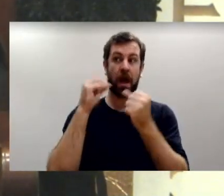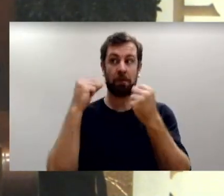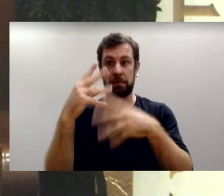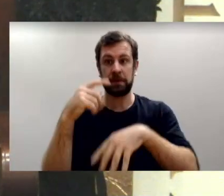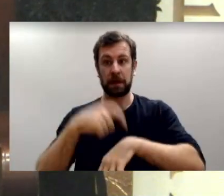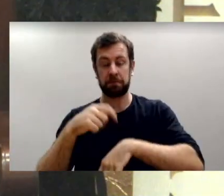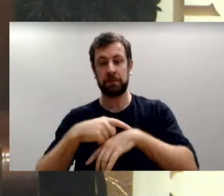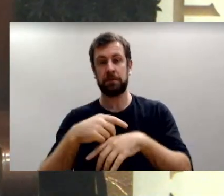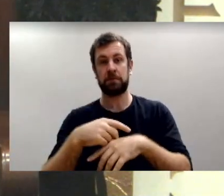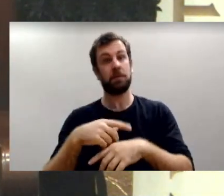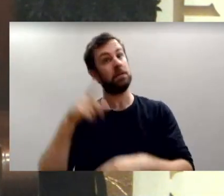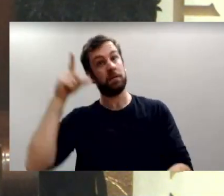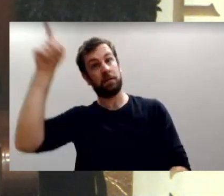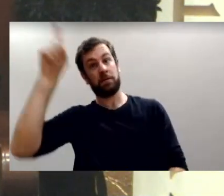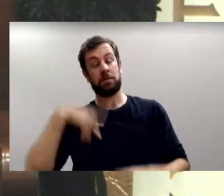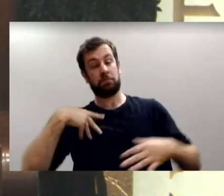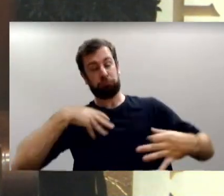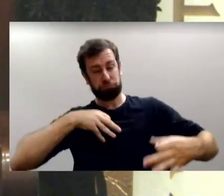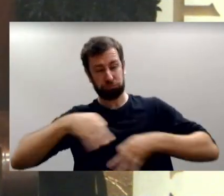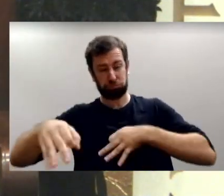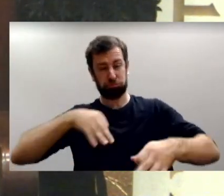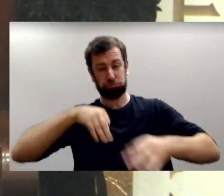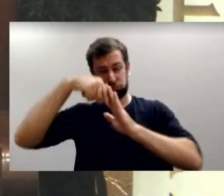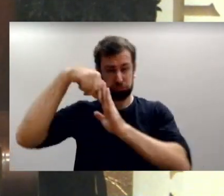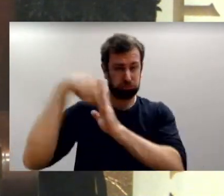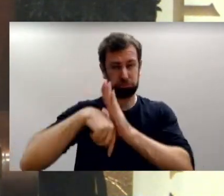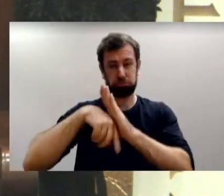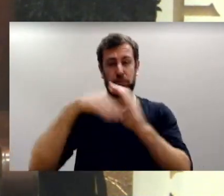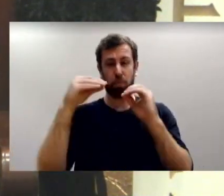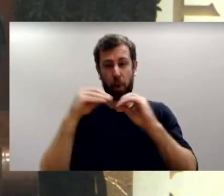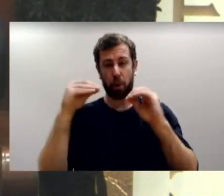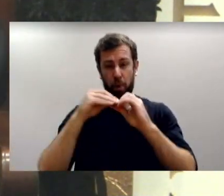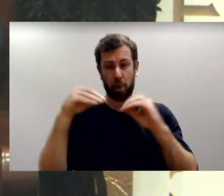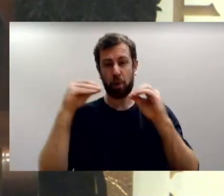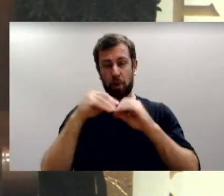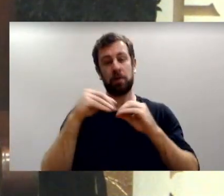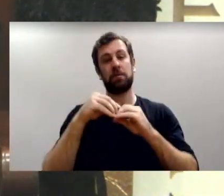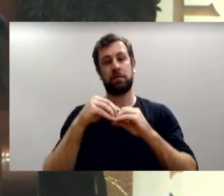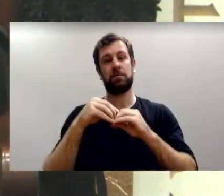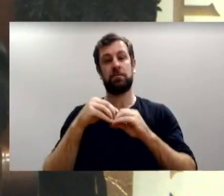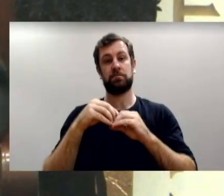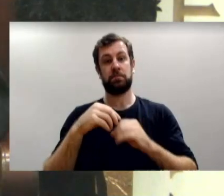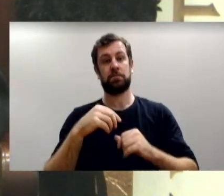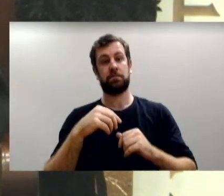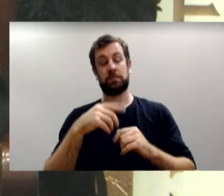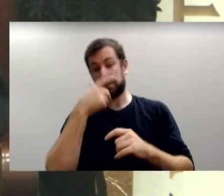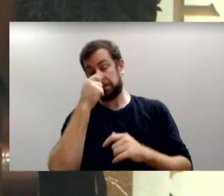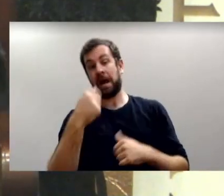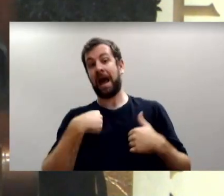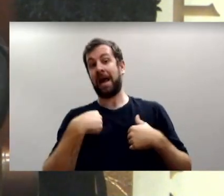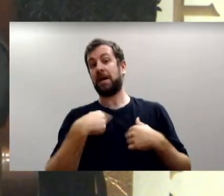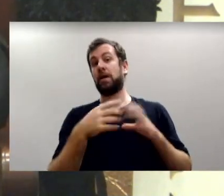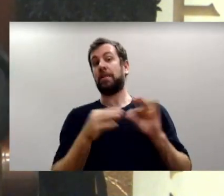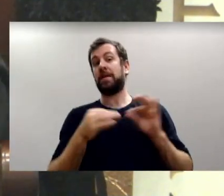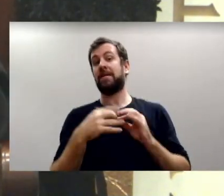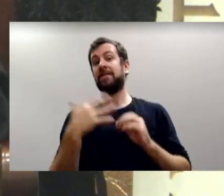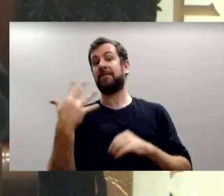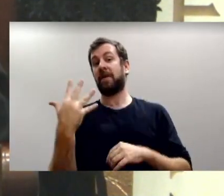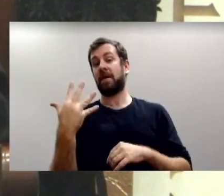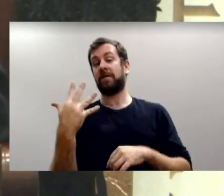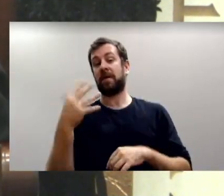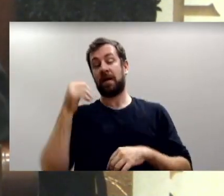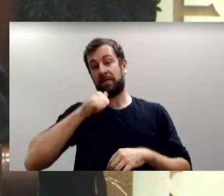Could he have gone into detail? Interestingly, I said the 5 daily prayers. He doesn't give us